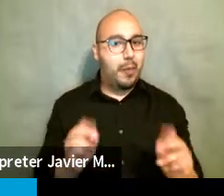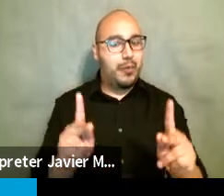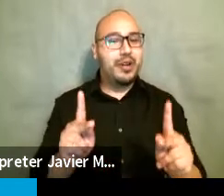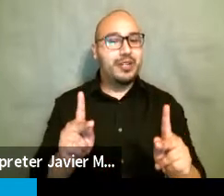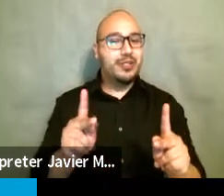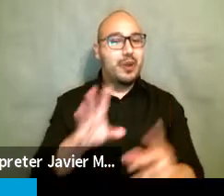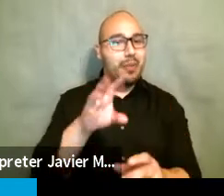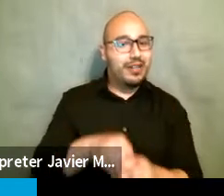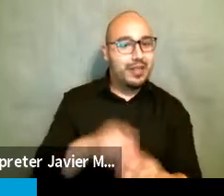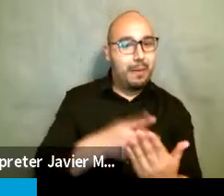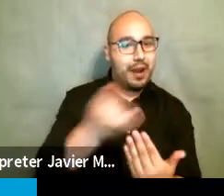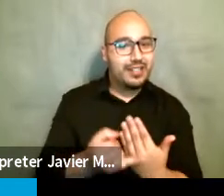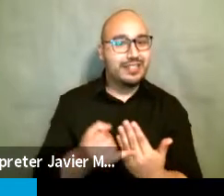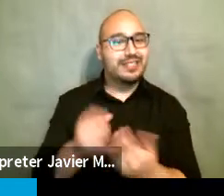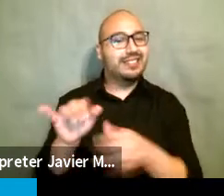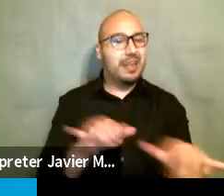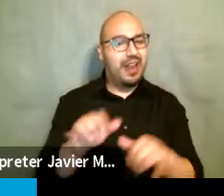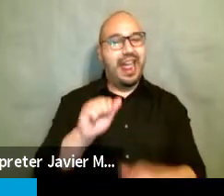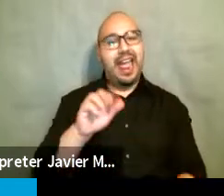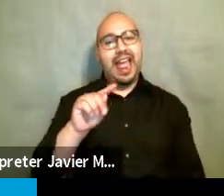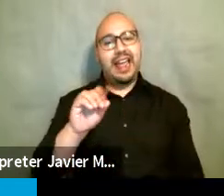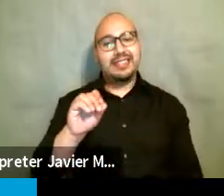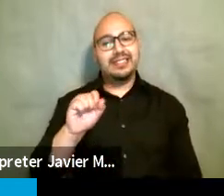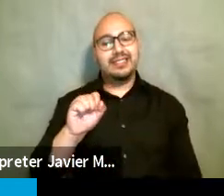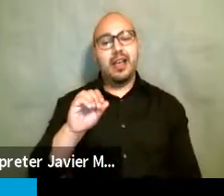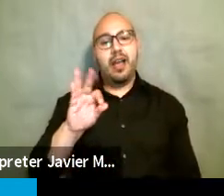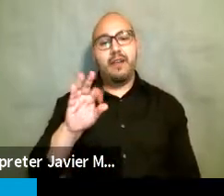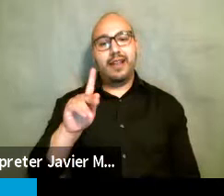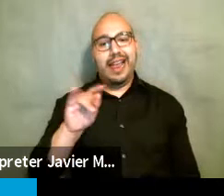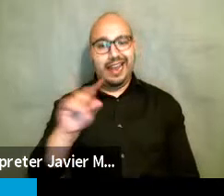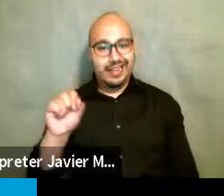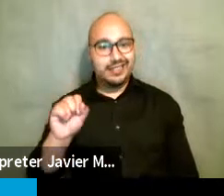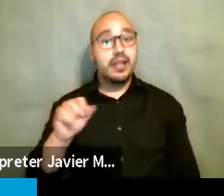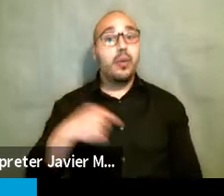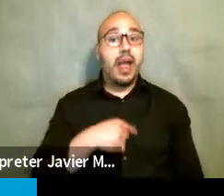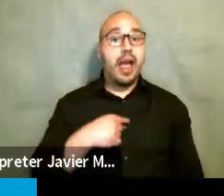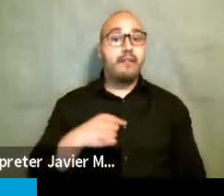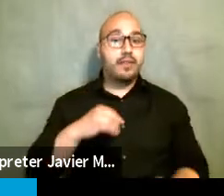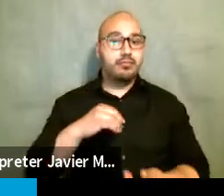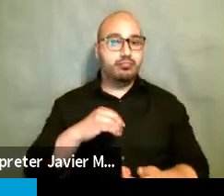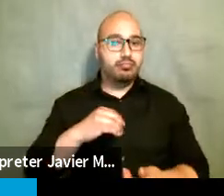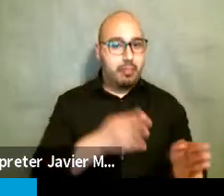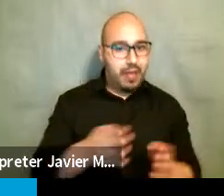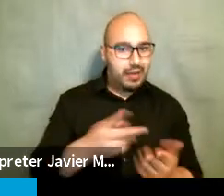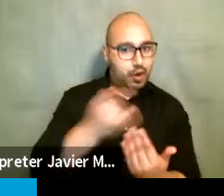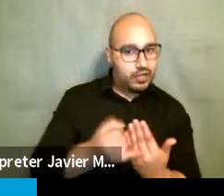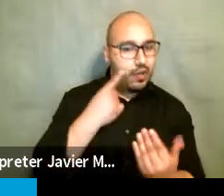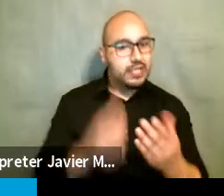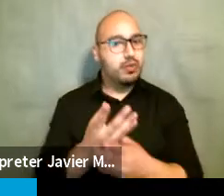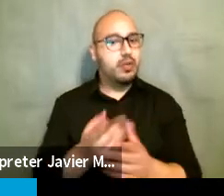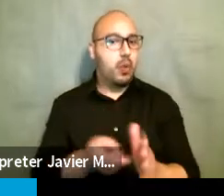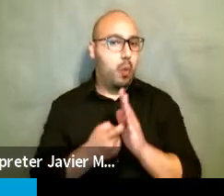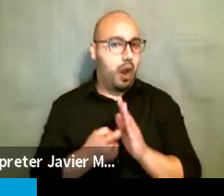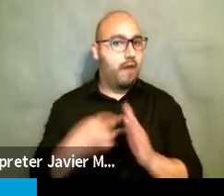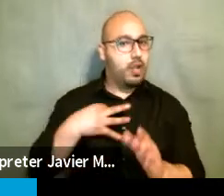in projects similar to Acts of Kindness. We have fundraisers that are planned for this spring that will need assistance. And then we also have